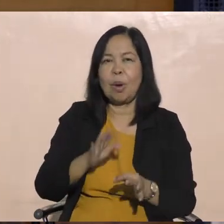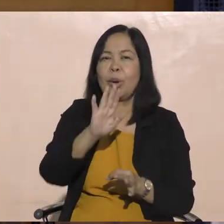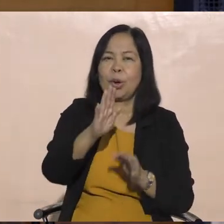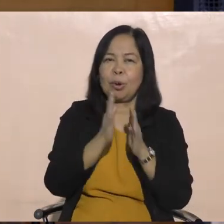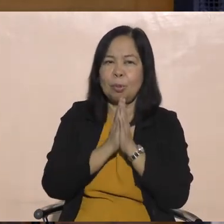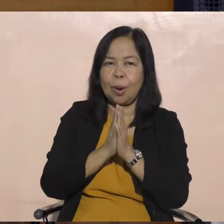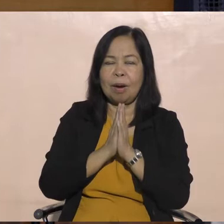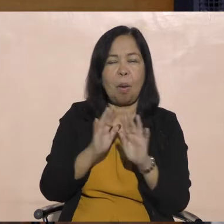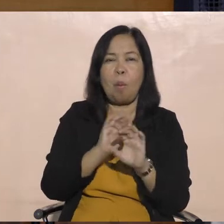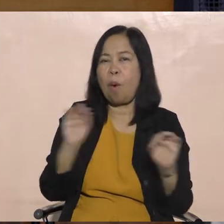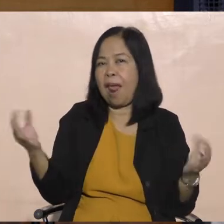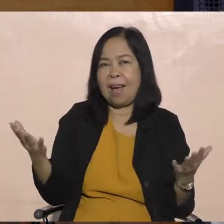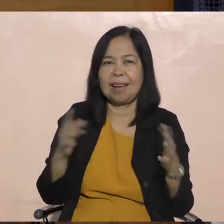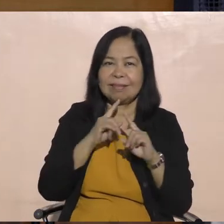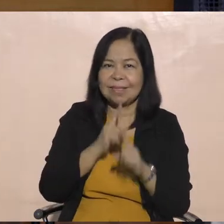Ginoo sa imong mga pag-ampo.